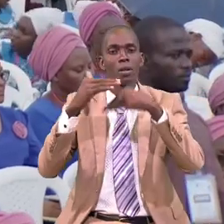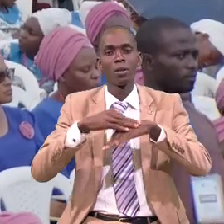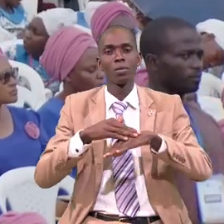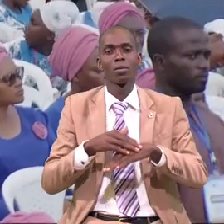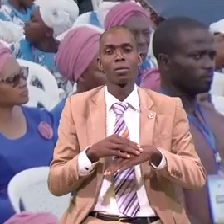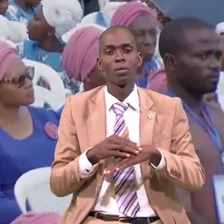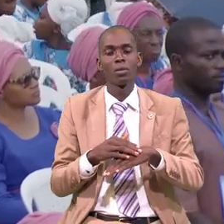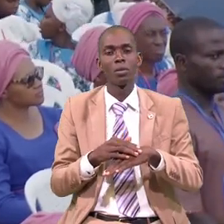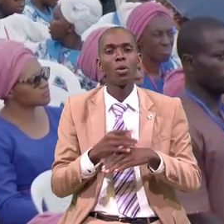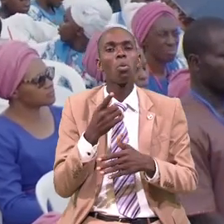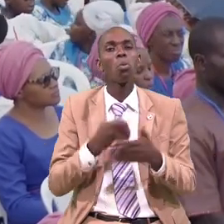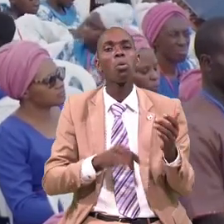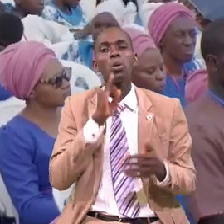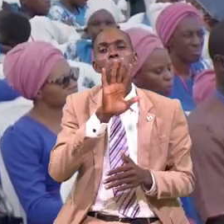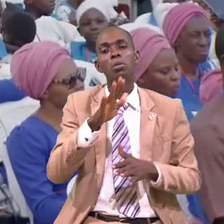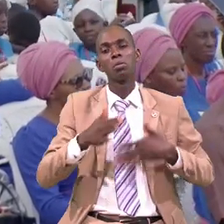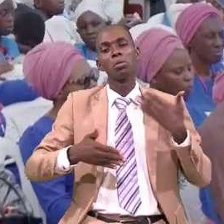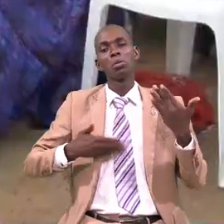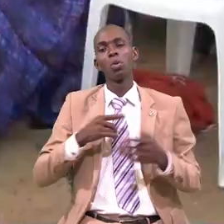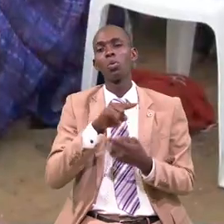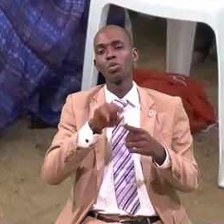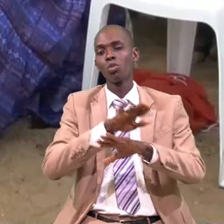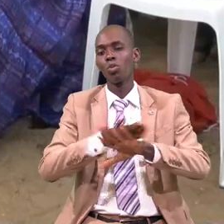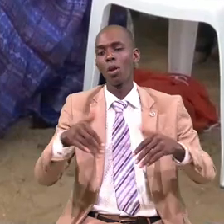What's the joy when you don't have Jesus?